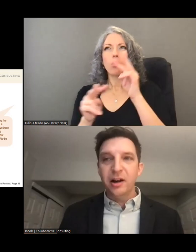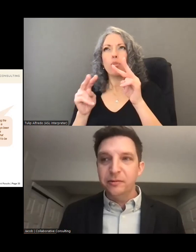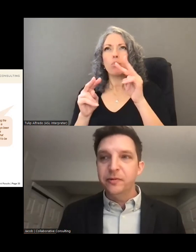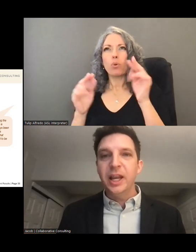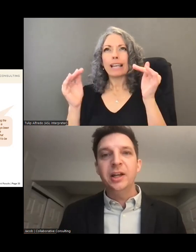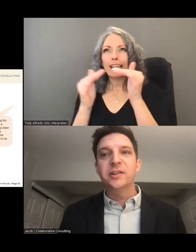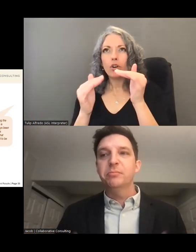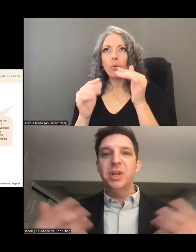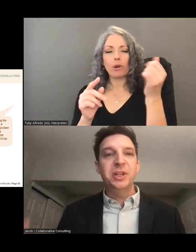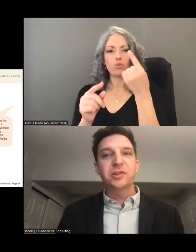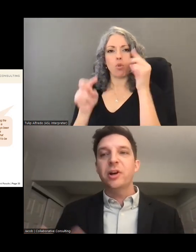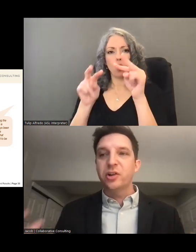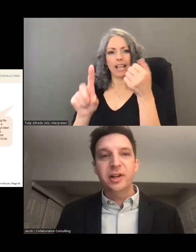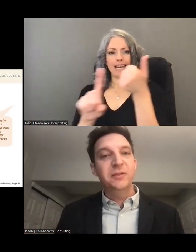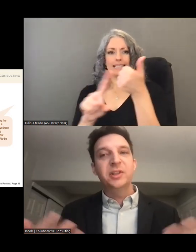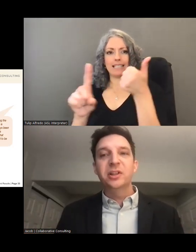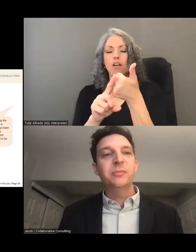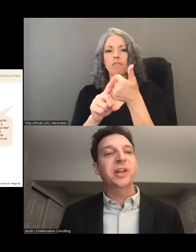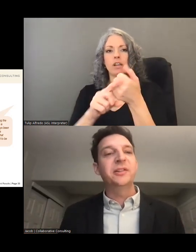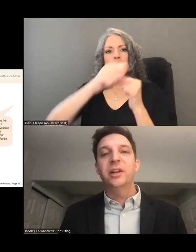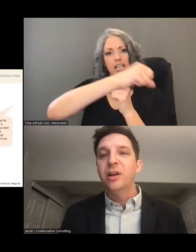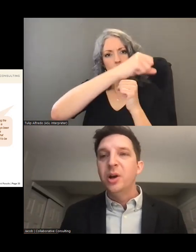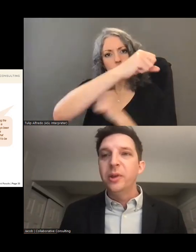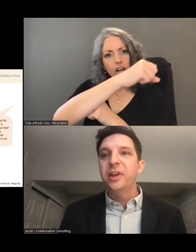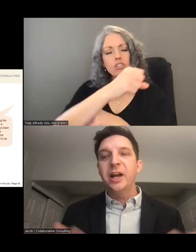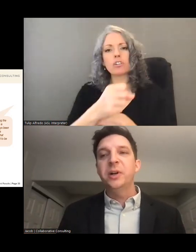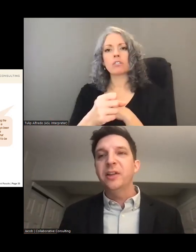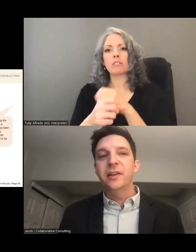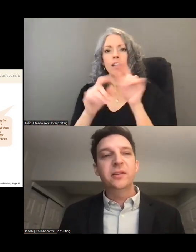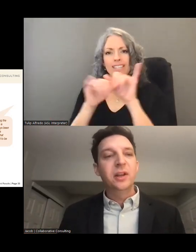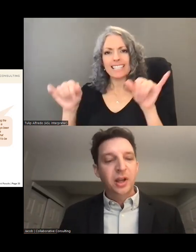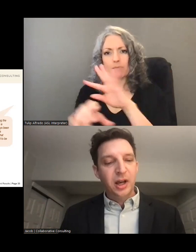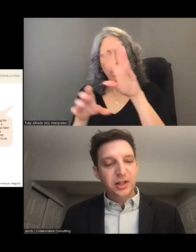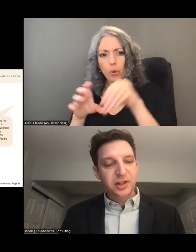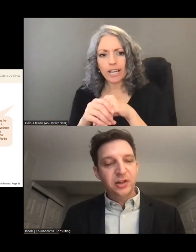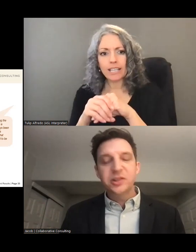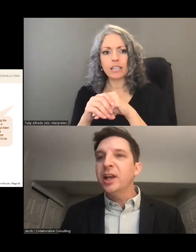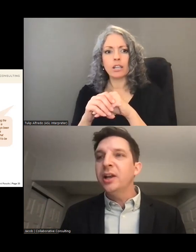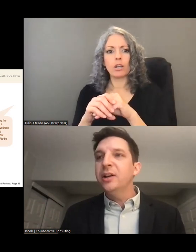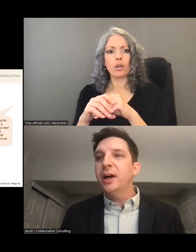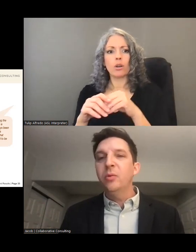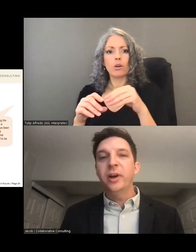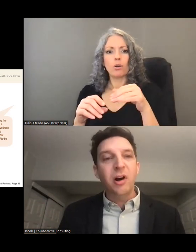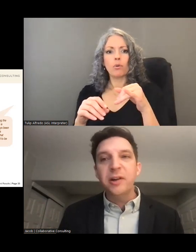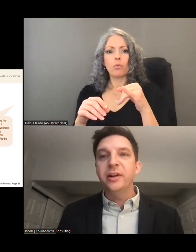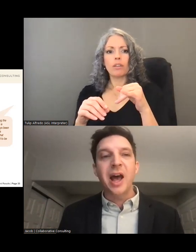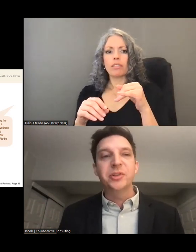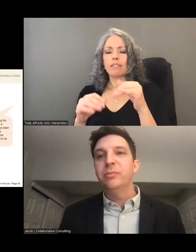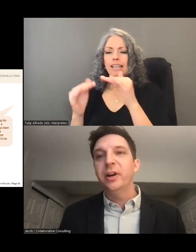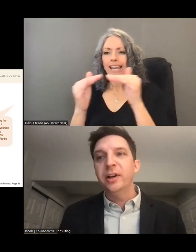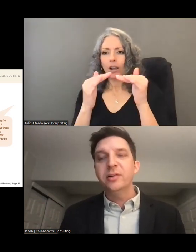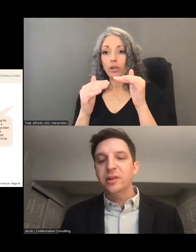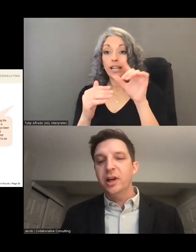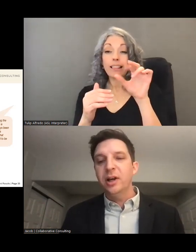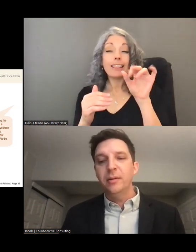at itself and maybe its structure and even the systems that it's in with an equity lens to understand where are there gaps